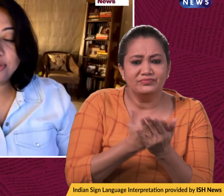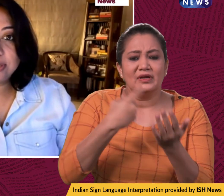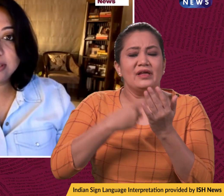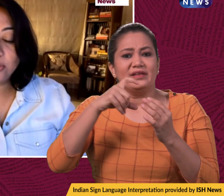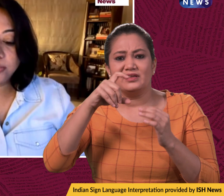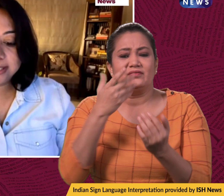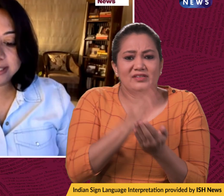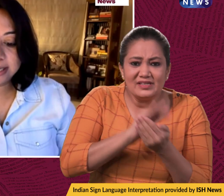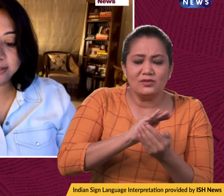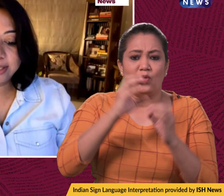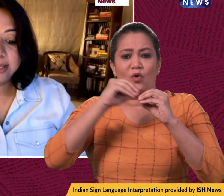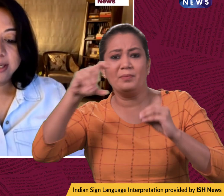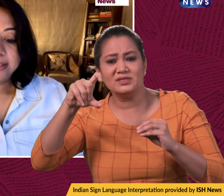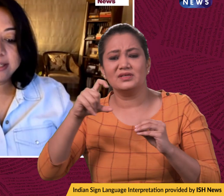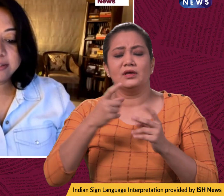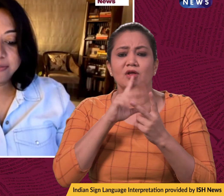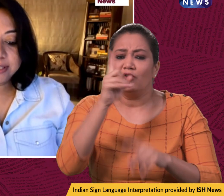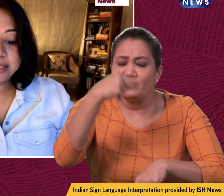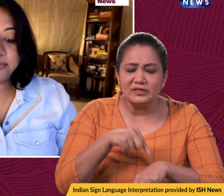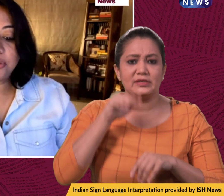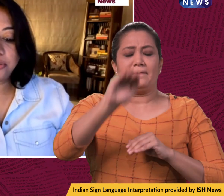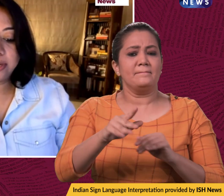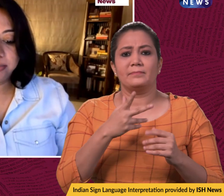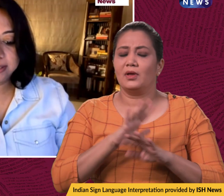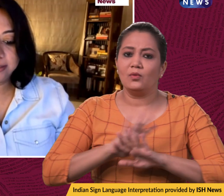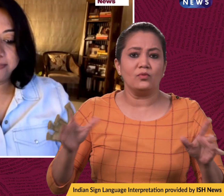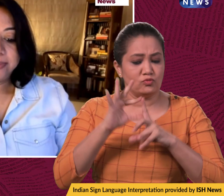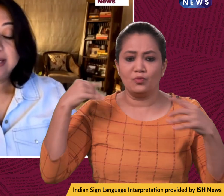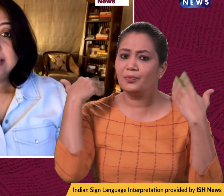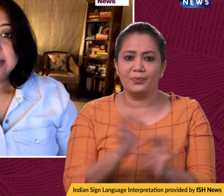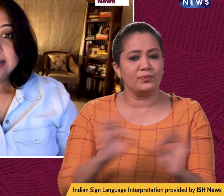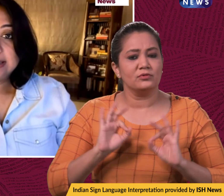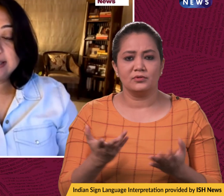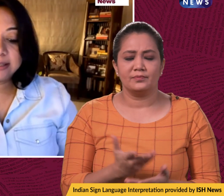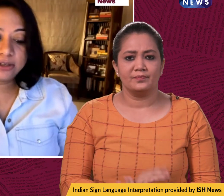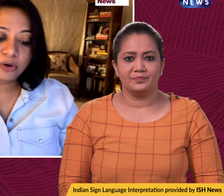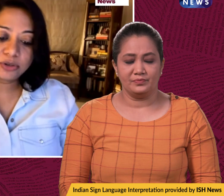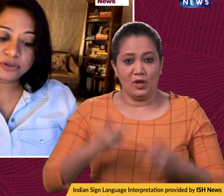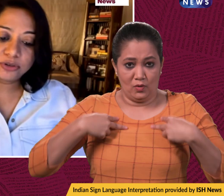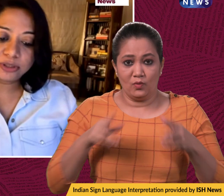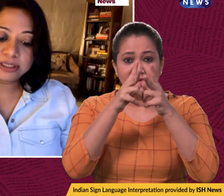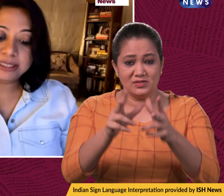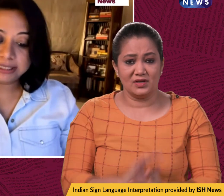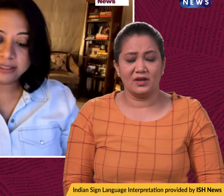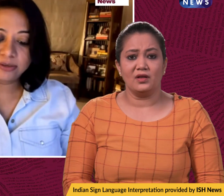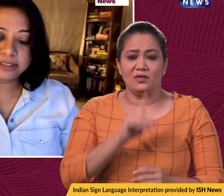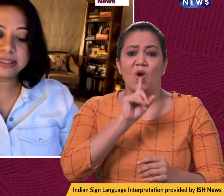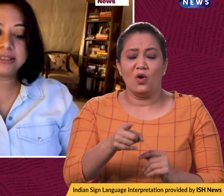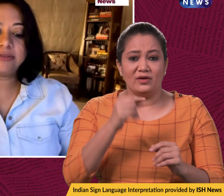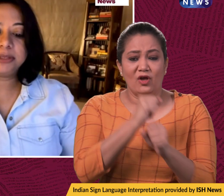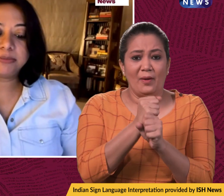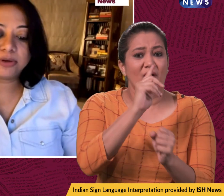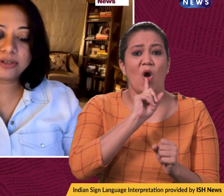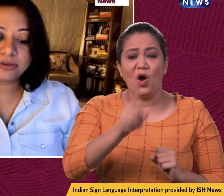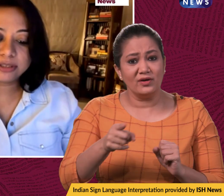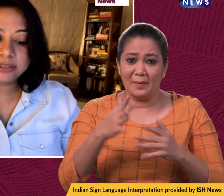a reservation in the OBC category. That is the first step which ought to have been done. This court also noted that in the order, the